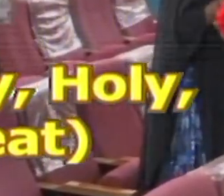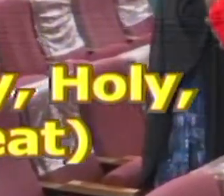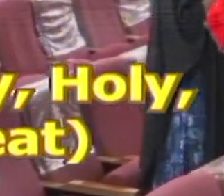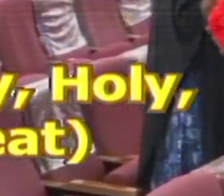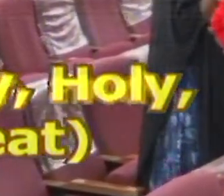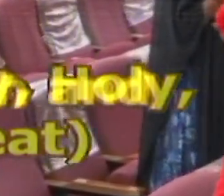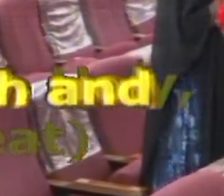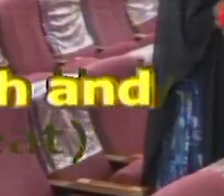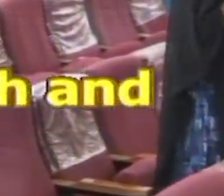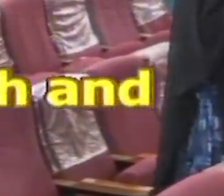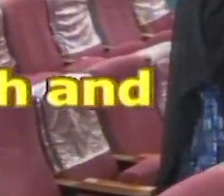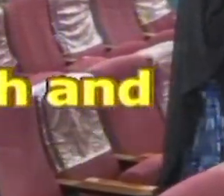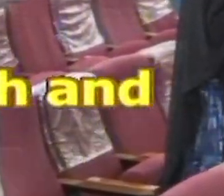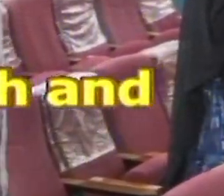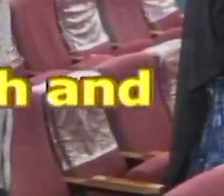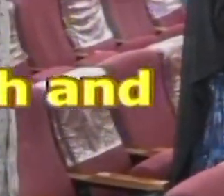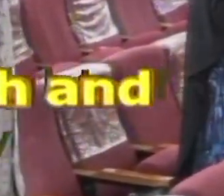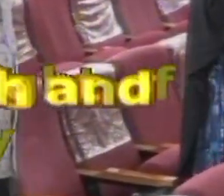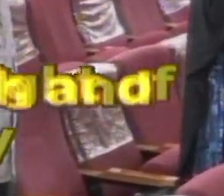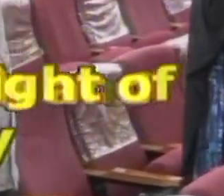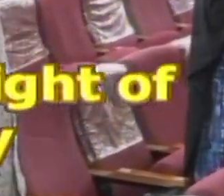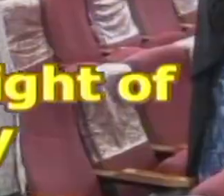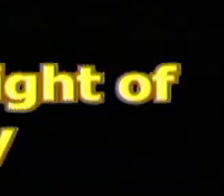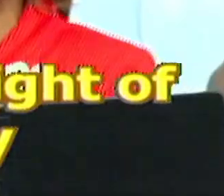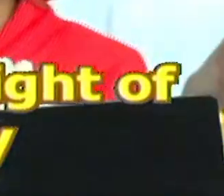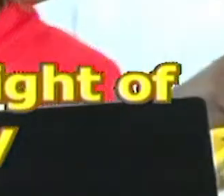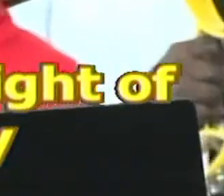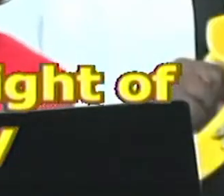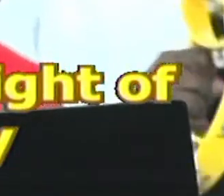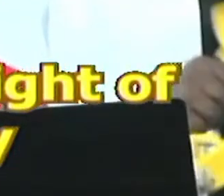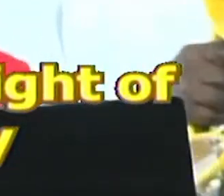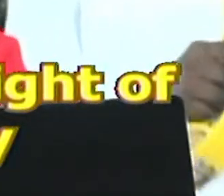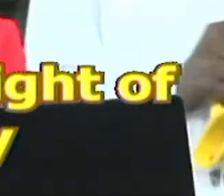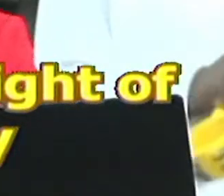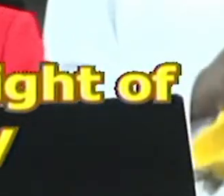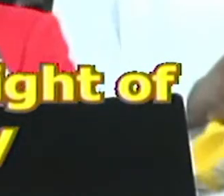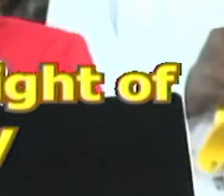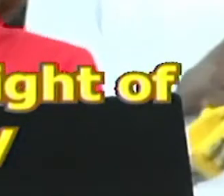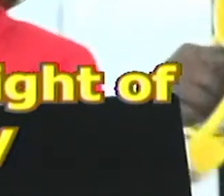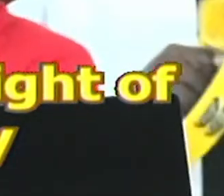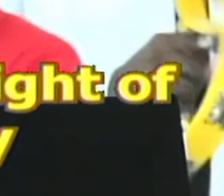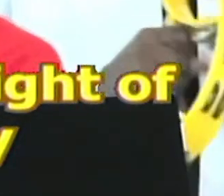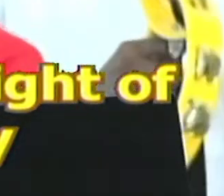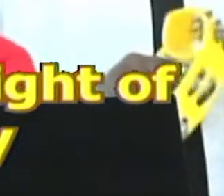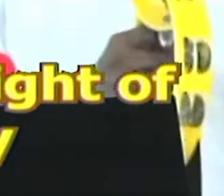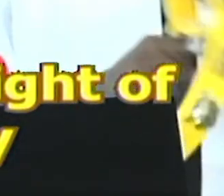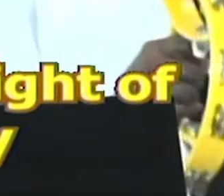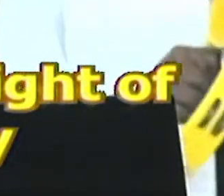Shining in the light.